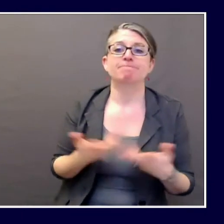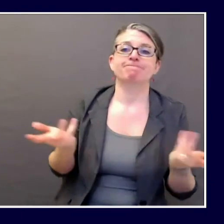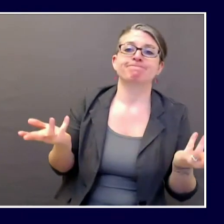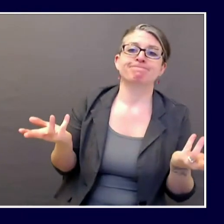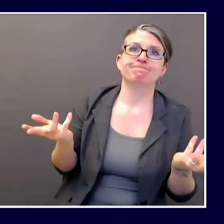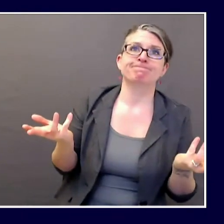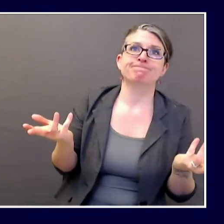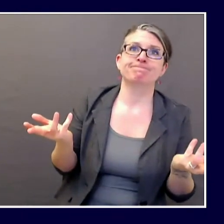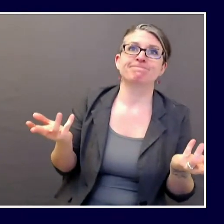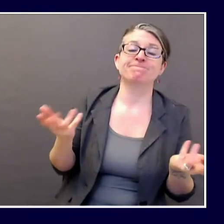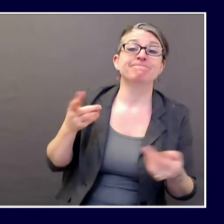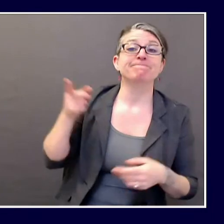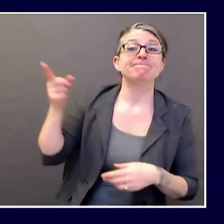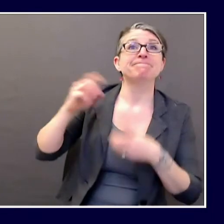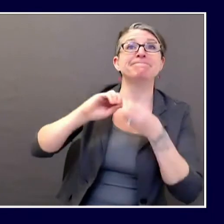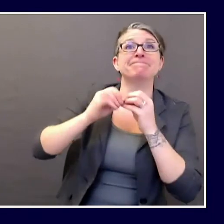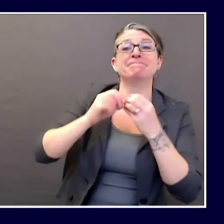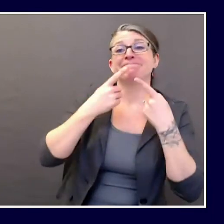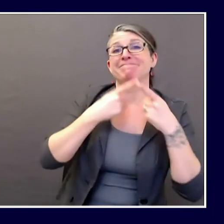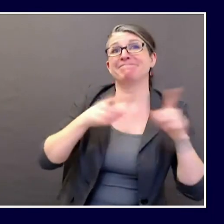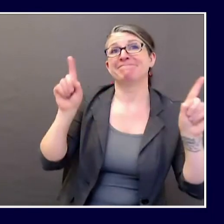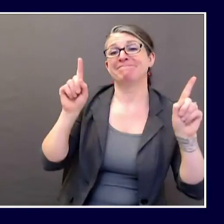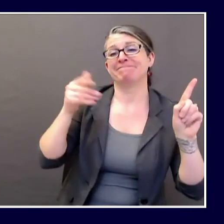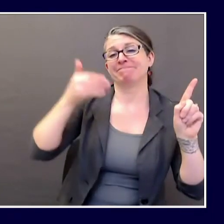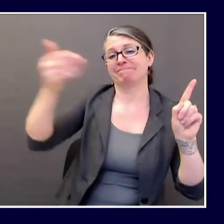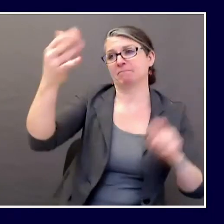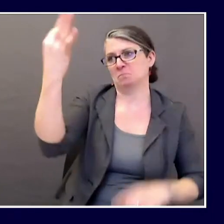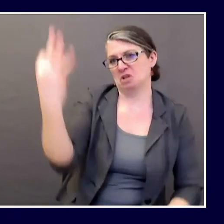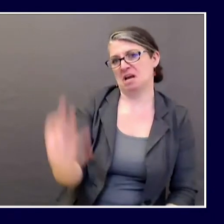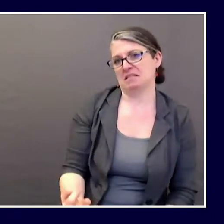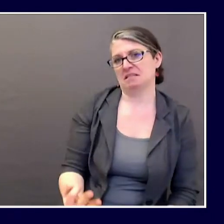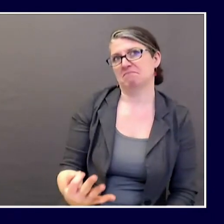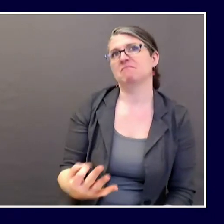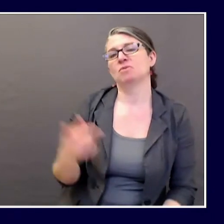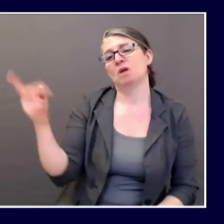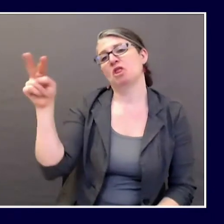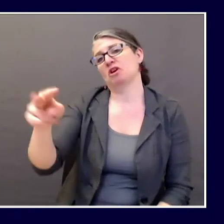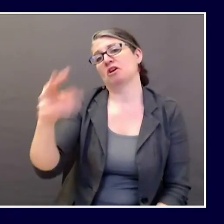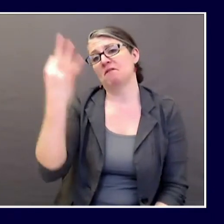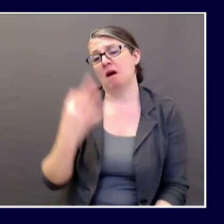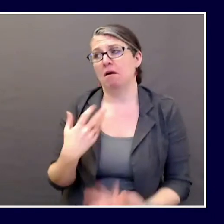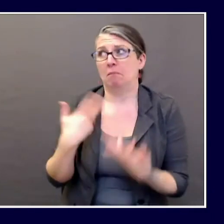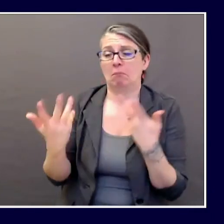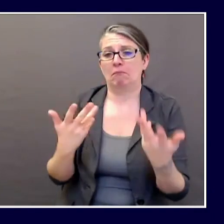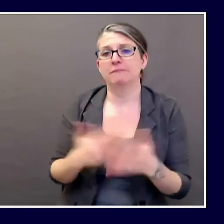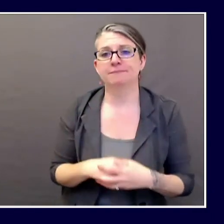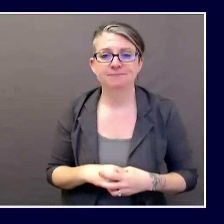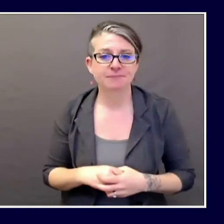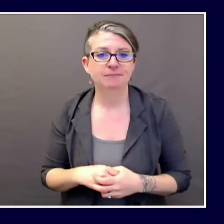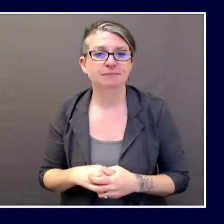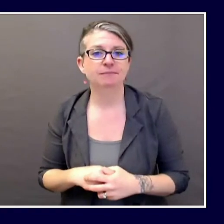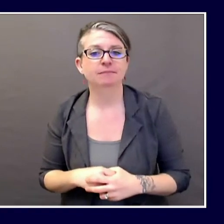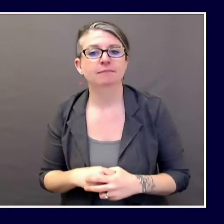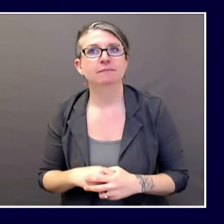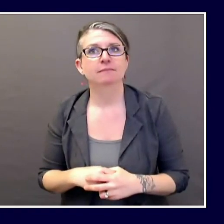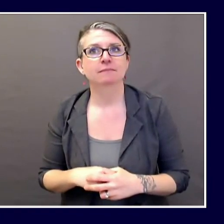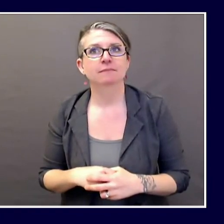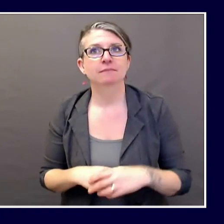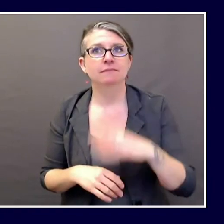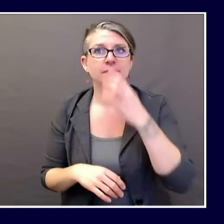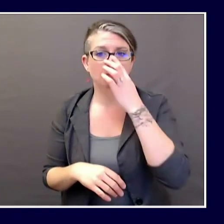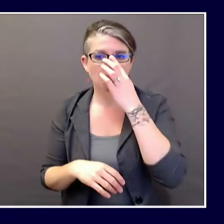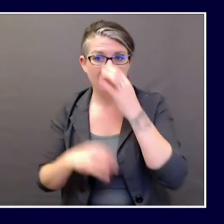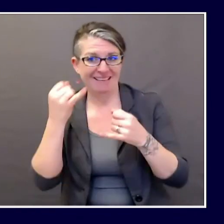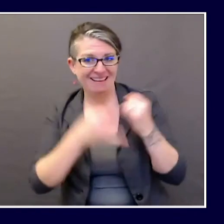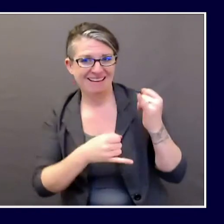updates at this time. Okay, finally, just one last quick question. Is it known what caused the outage at the vaccine tracking site?